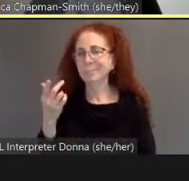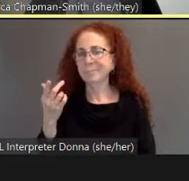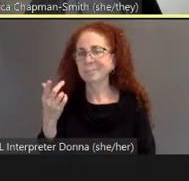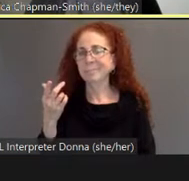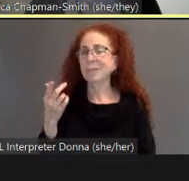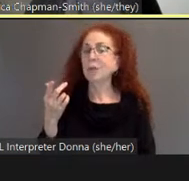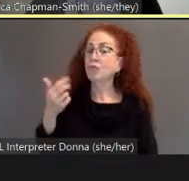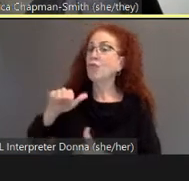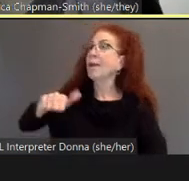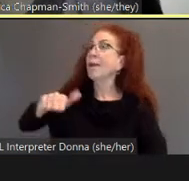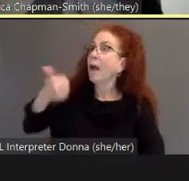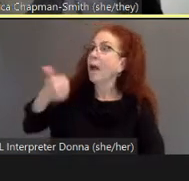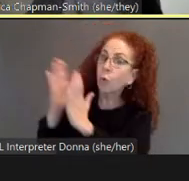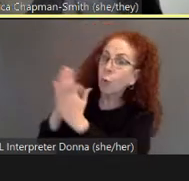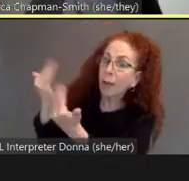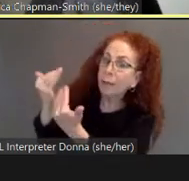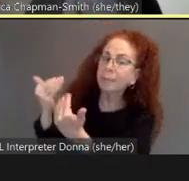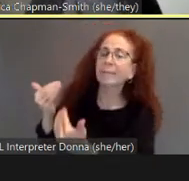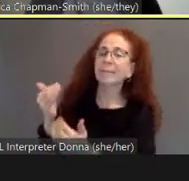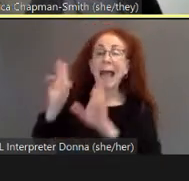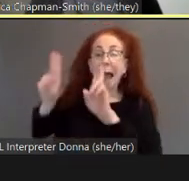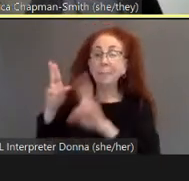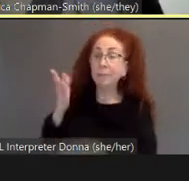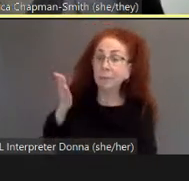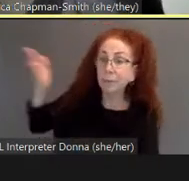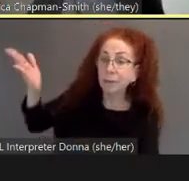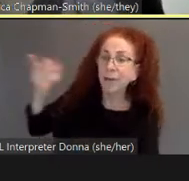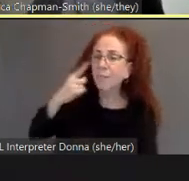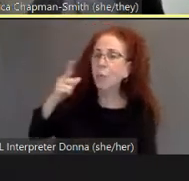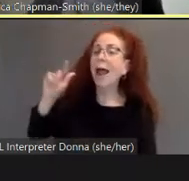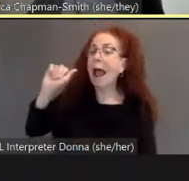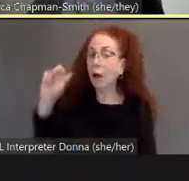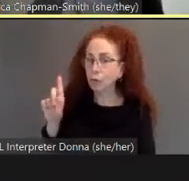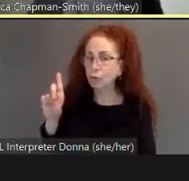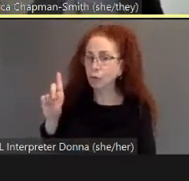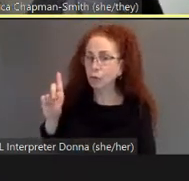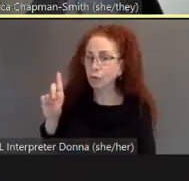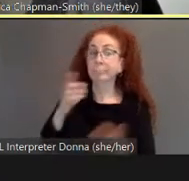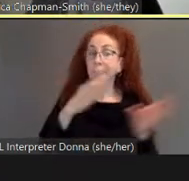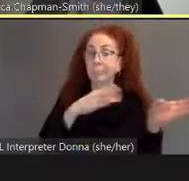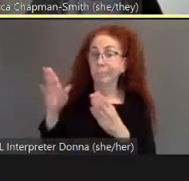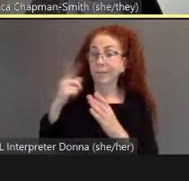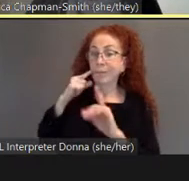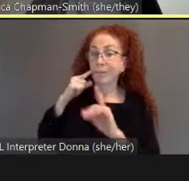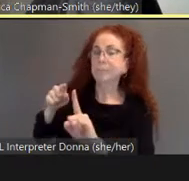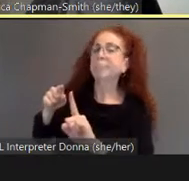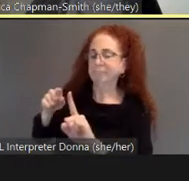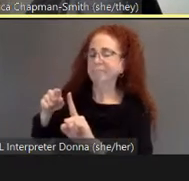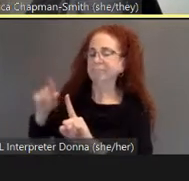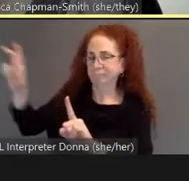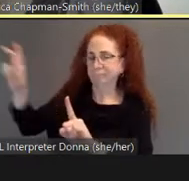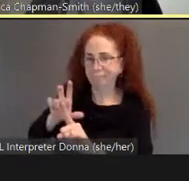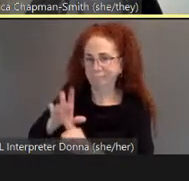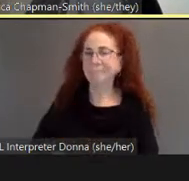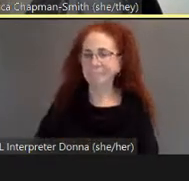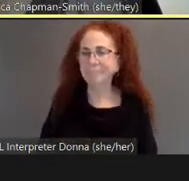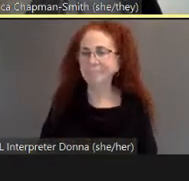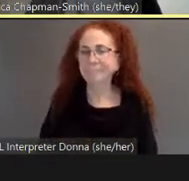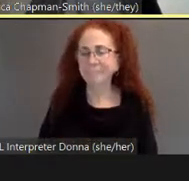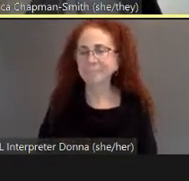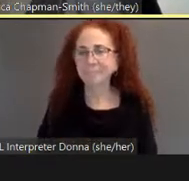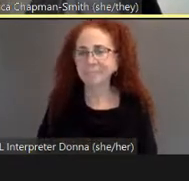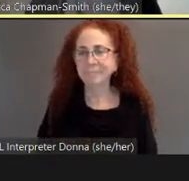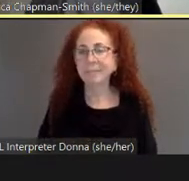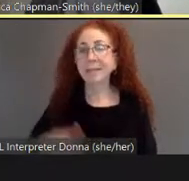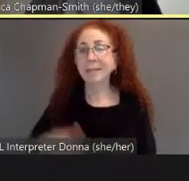to them and submitted an application for our audio description practice for the Opera Philadelphia channel. PICO